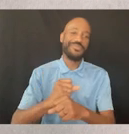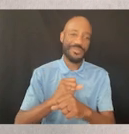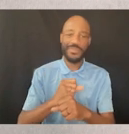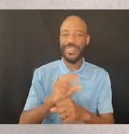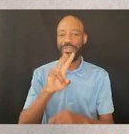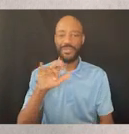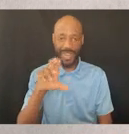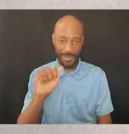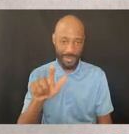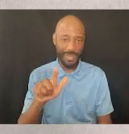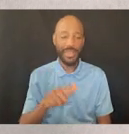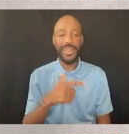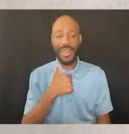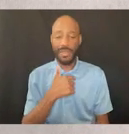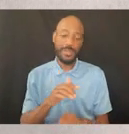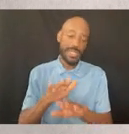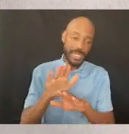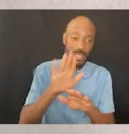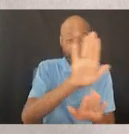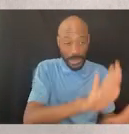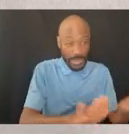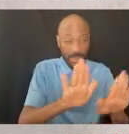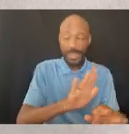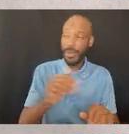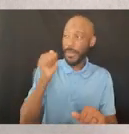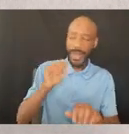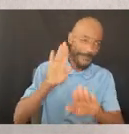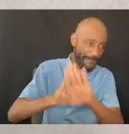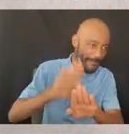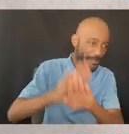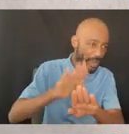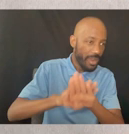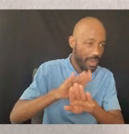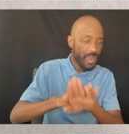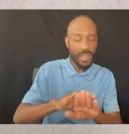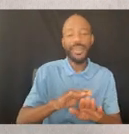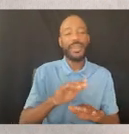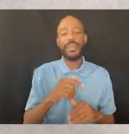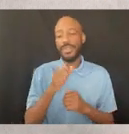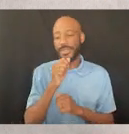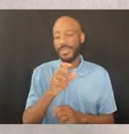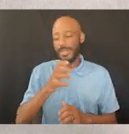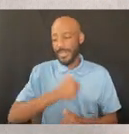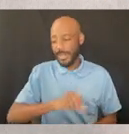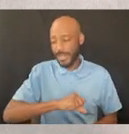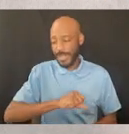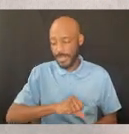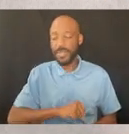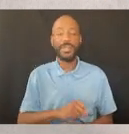his back as long as I could, and then go lay down and set a timer for about 20 minutes and wake up. And about the 4th or 5th time that I woke